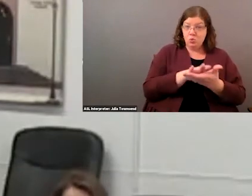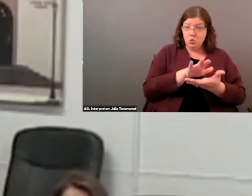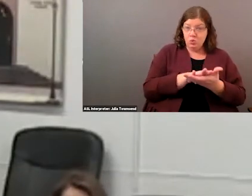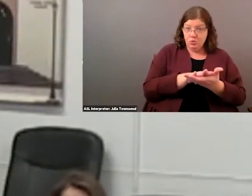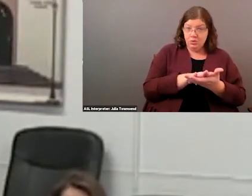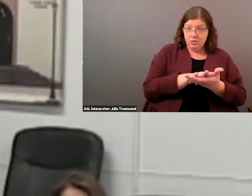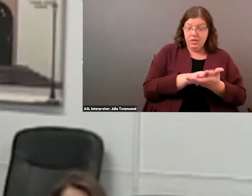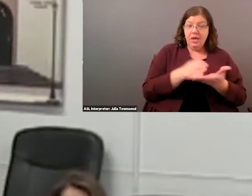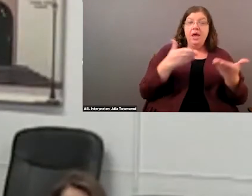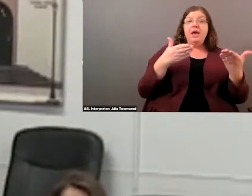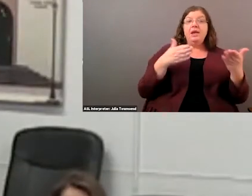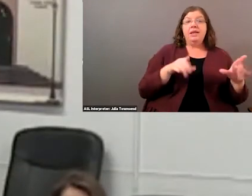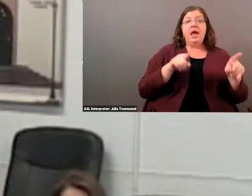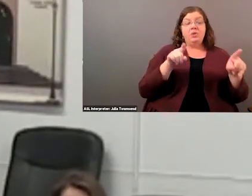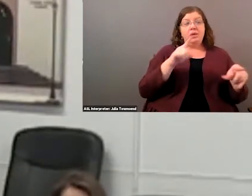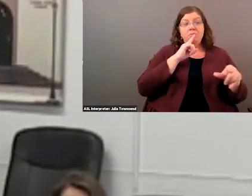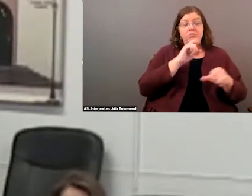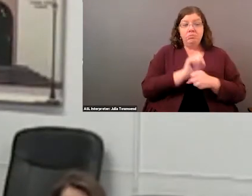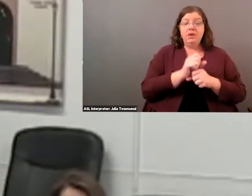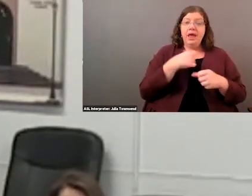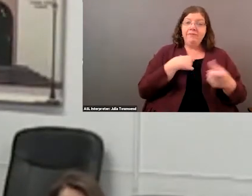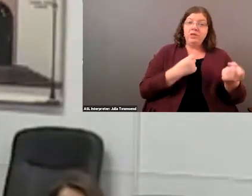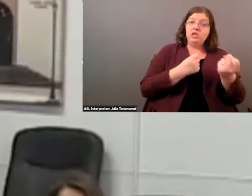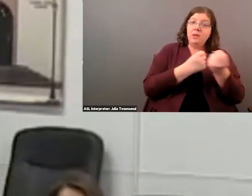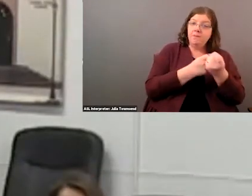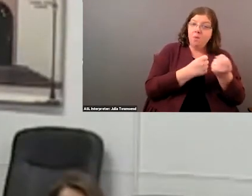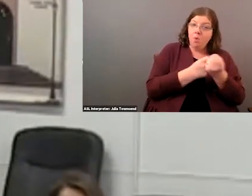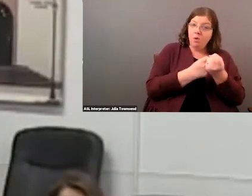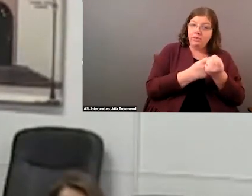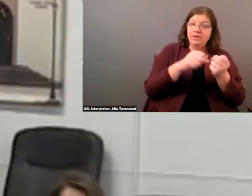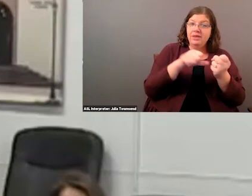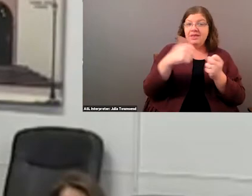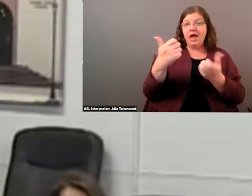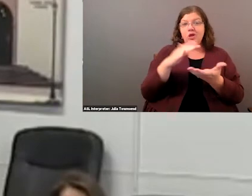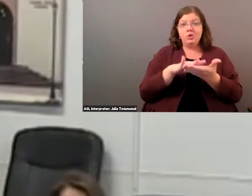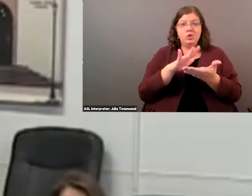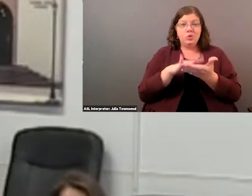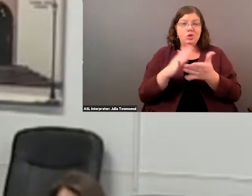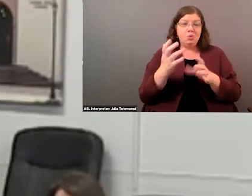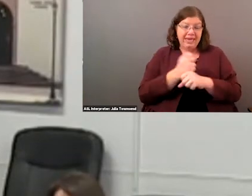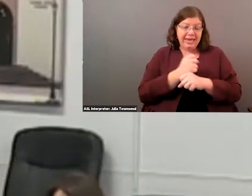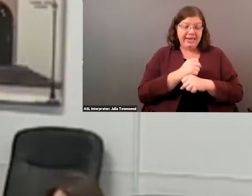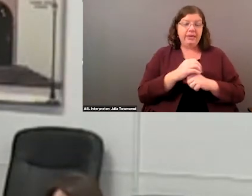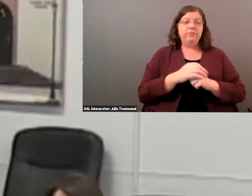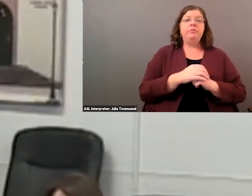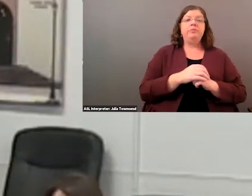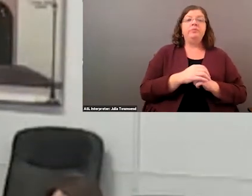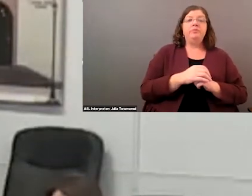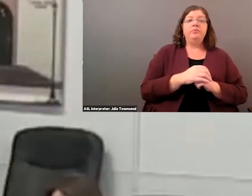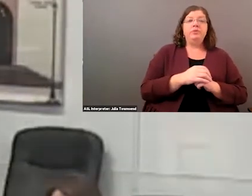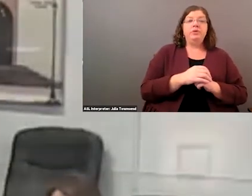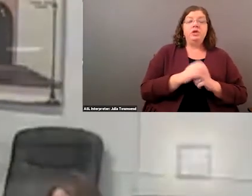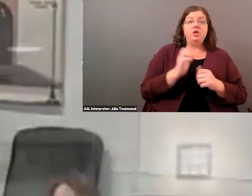also are getting. And so this proposal, I'll turn over to you for questions at this point.